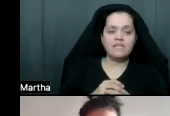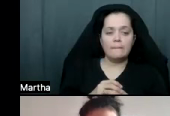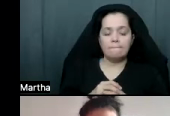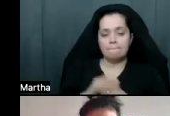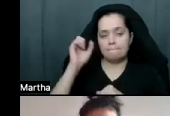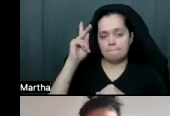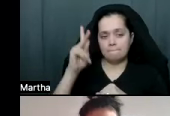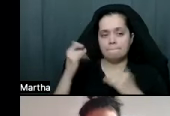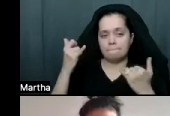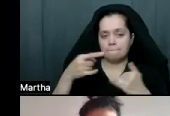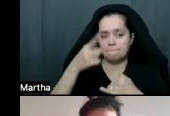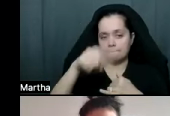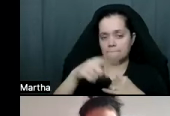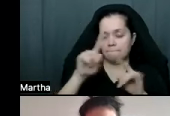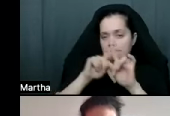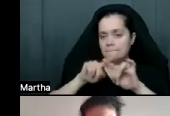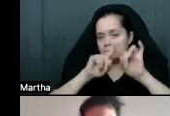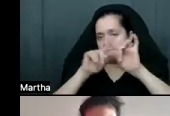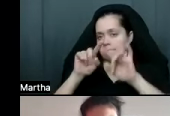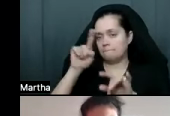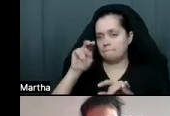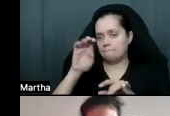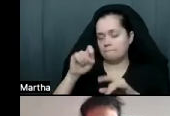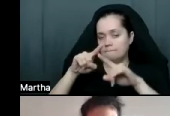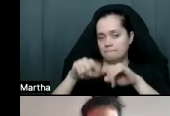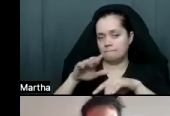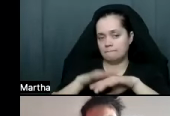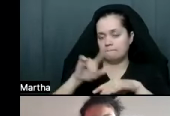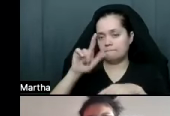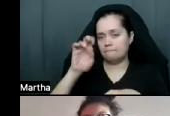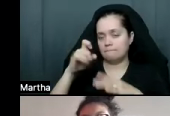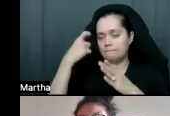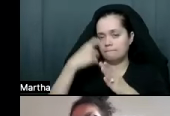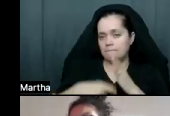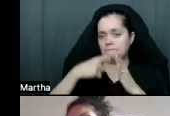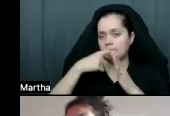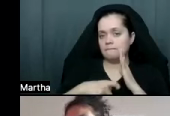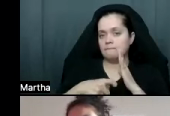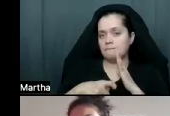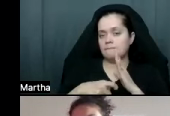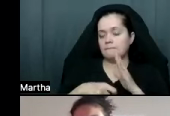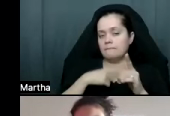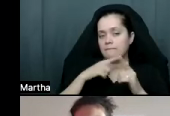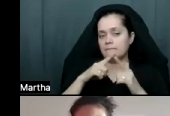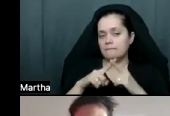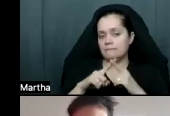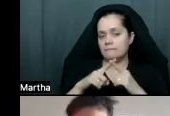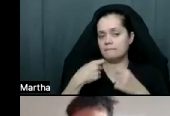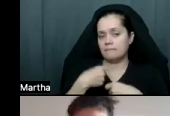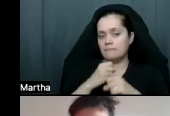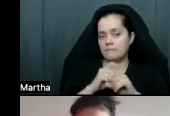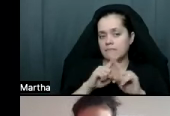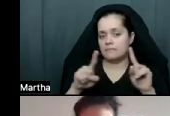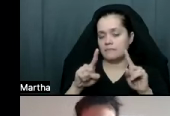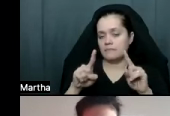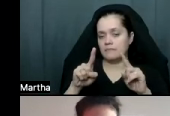Okay, so we have these different zones based on land cost, which then creates different